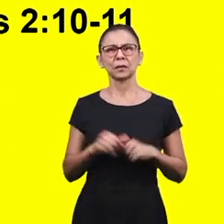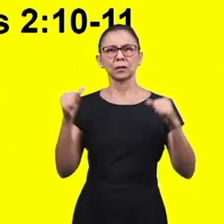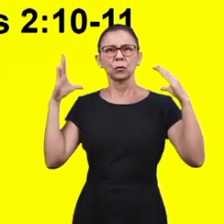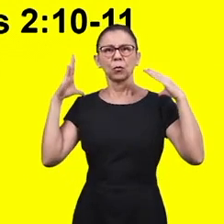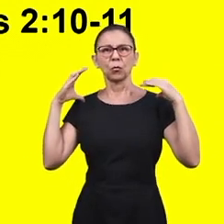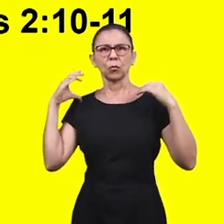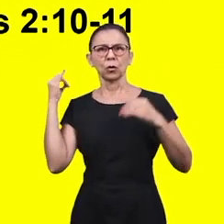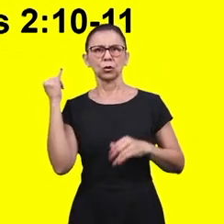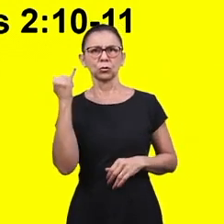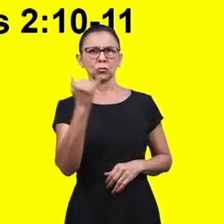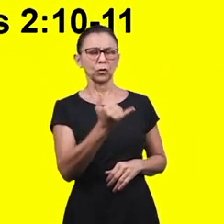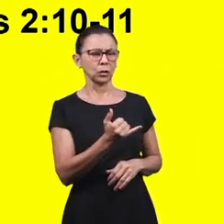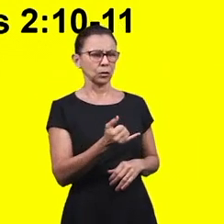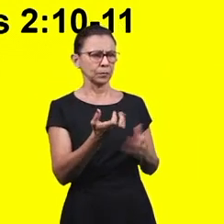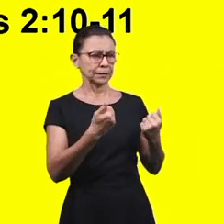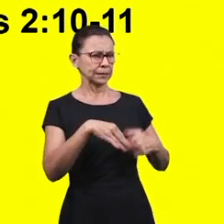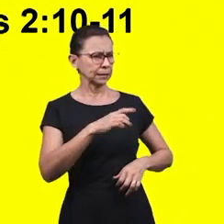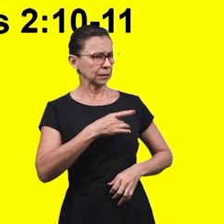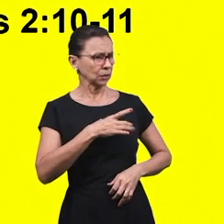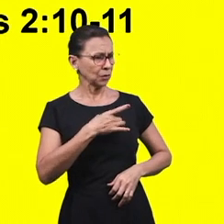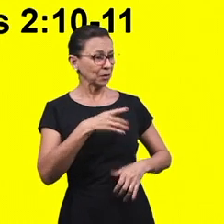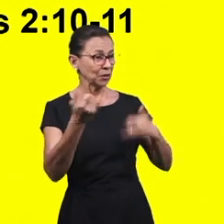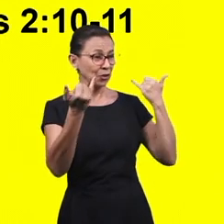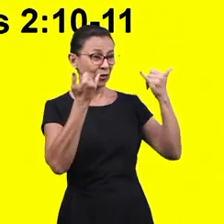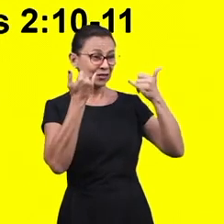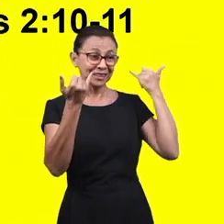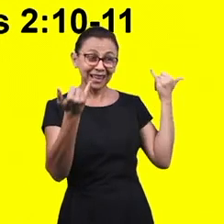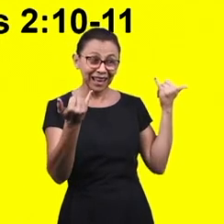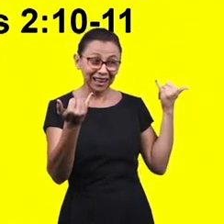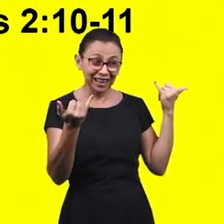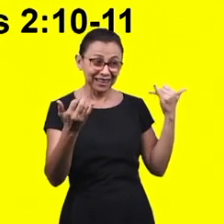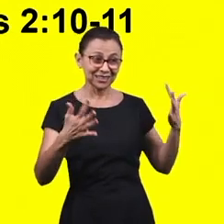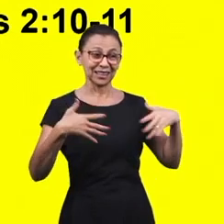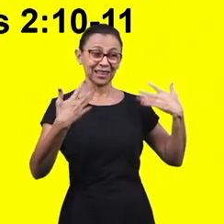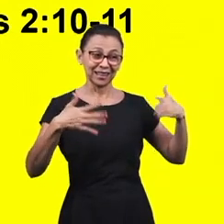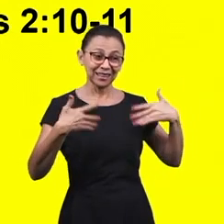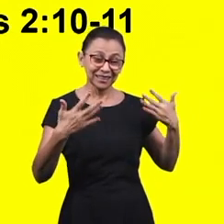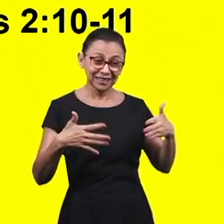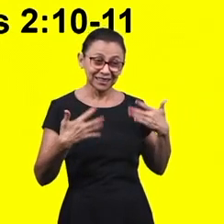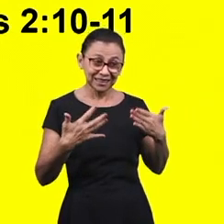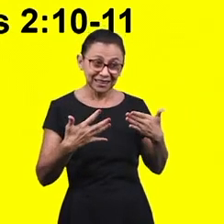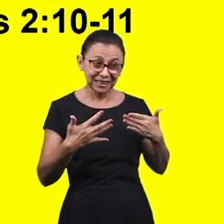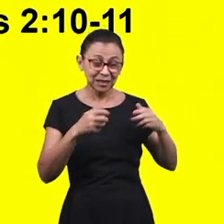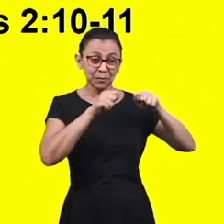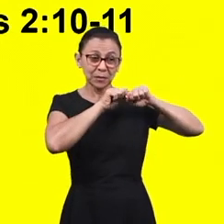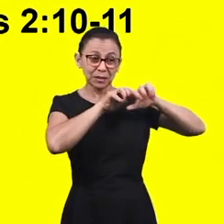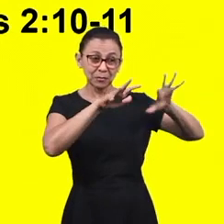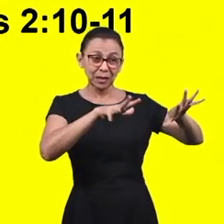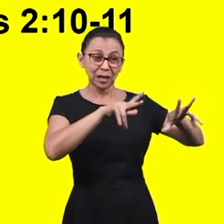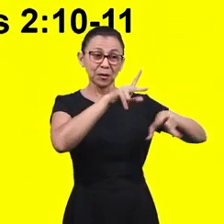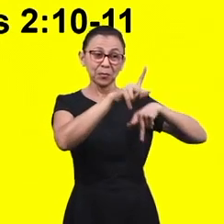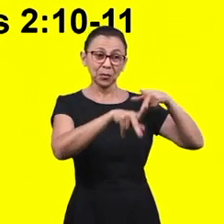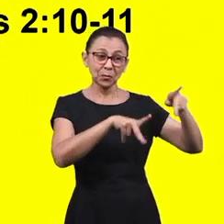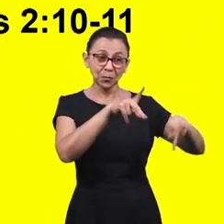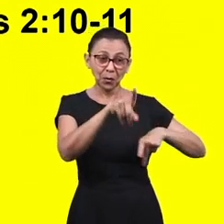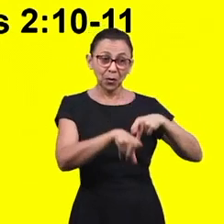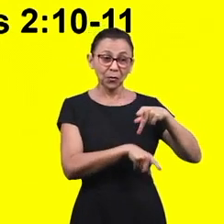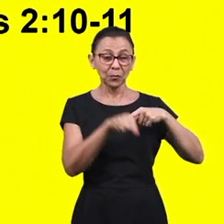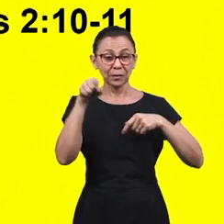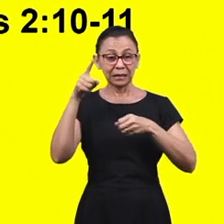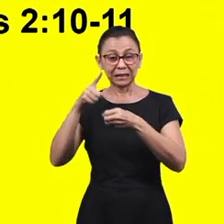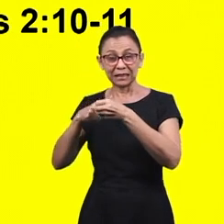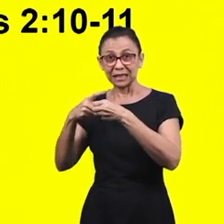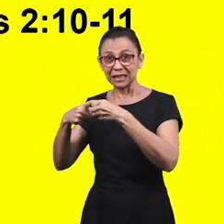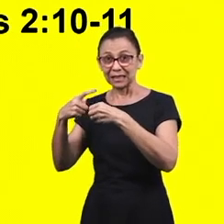be afraid, for behold, I bring you good tidings of great joy, which will be to all people. For there is born to you